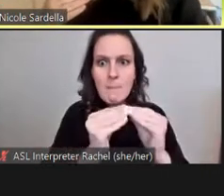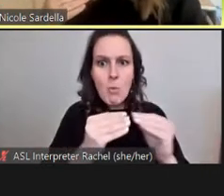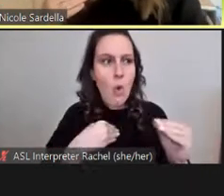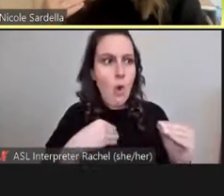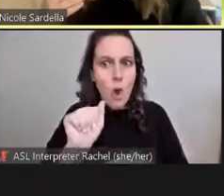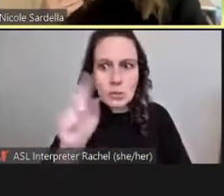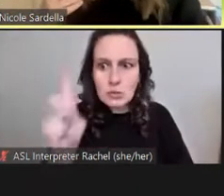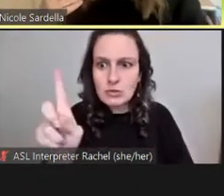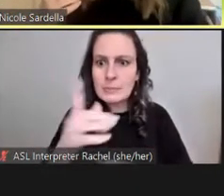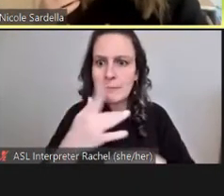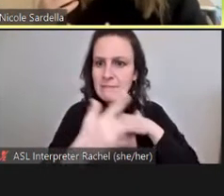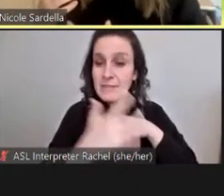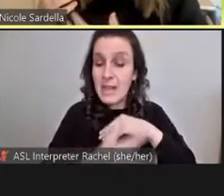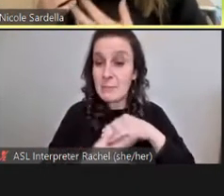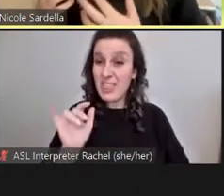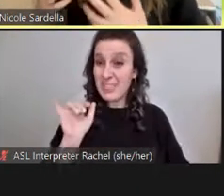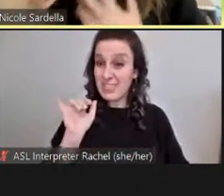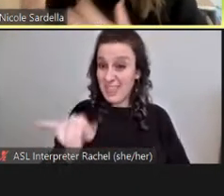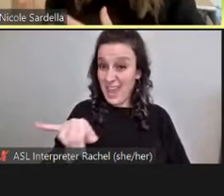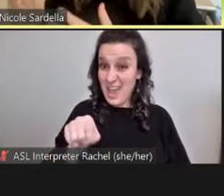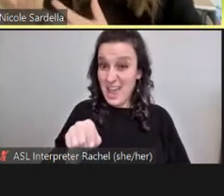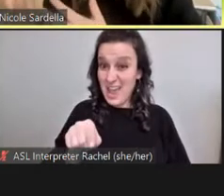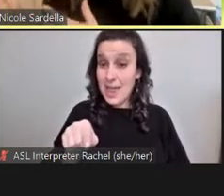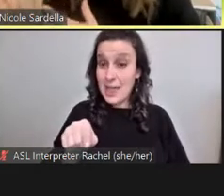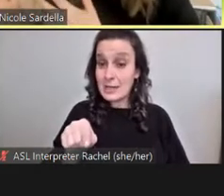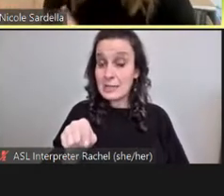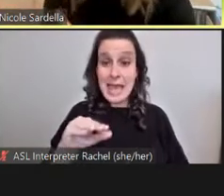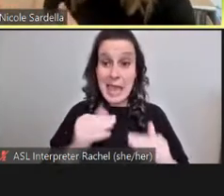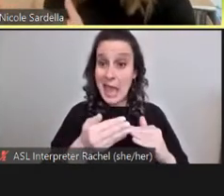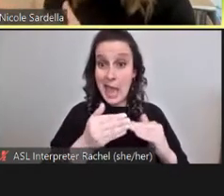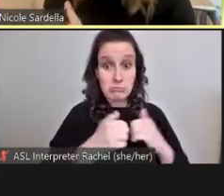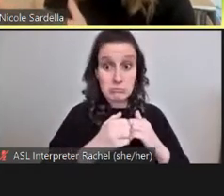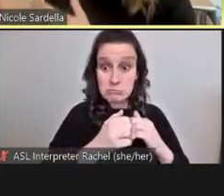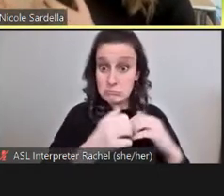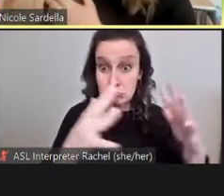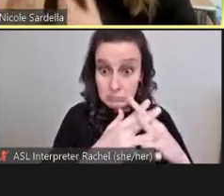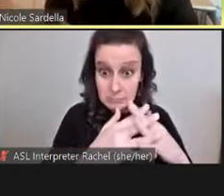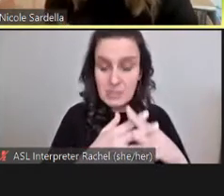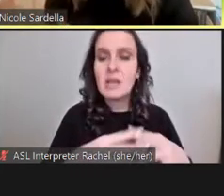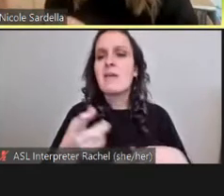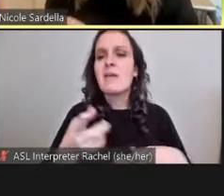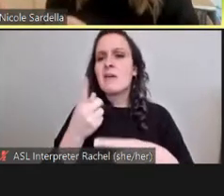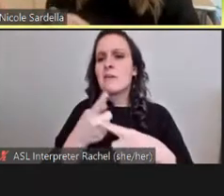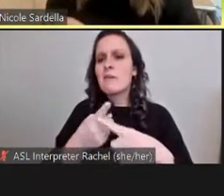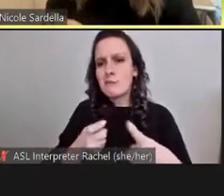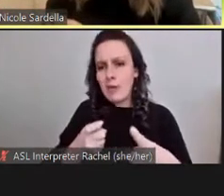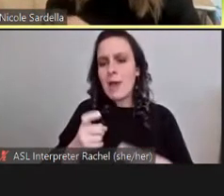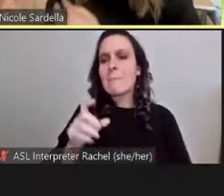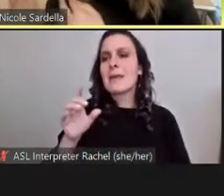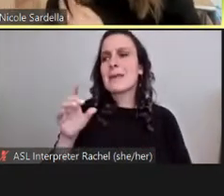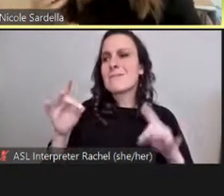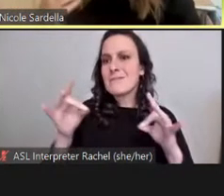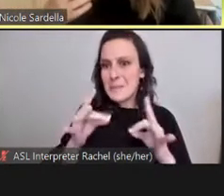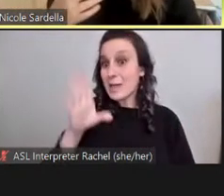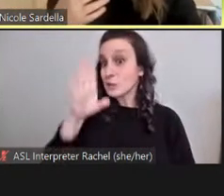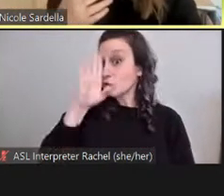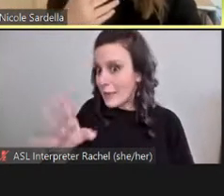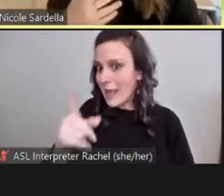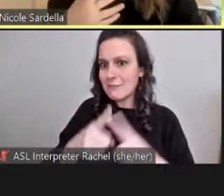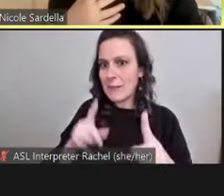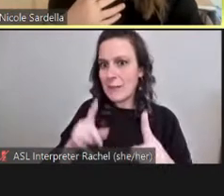were guided by feedback from the blind, low vision community,